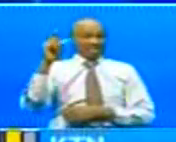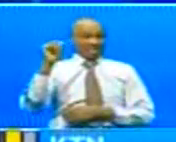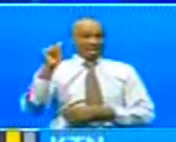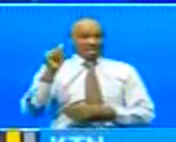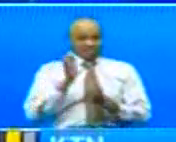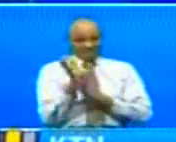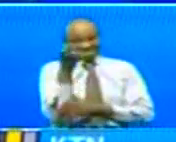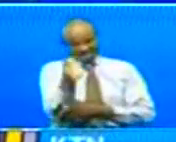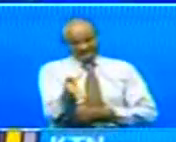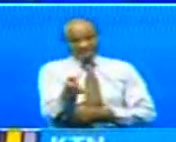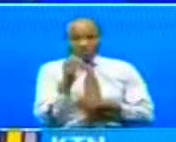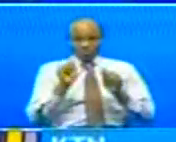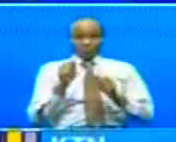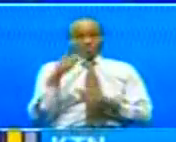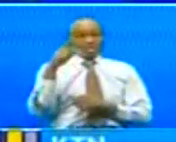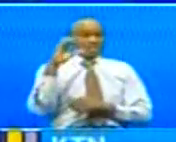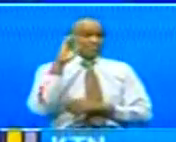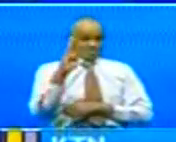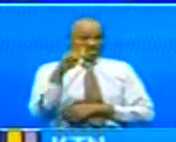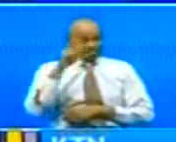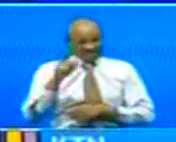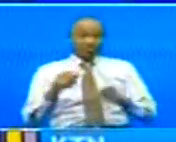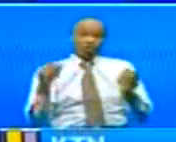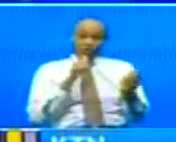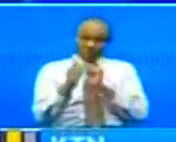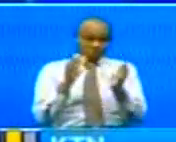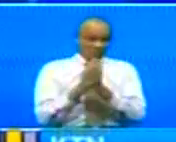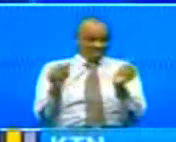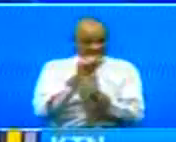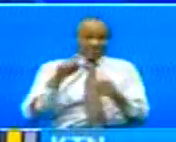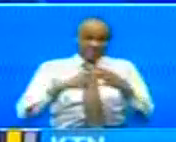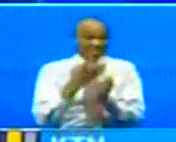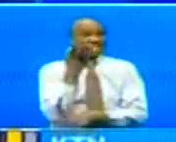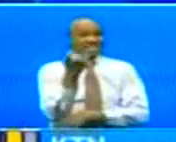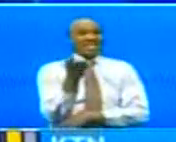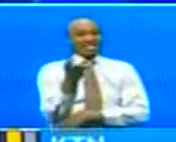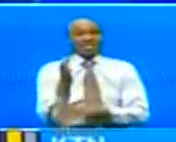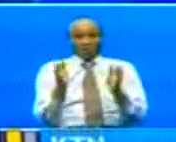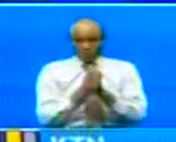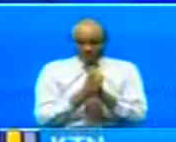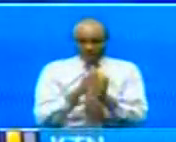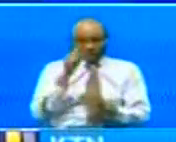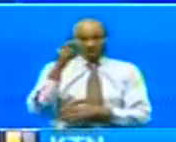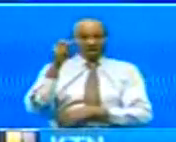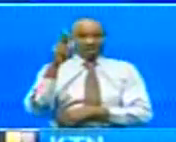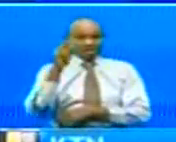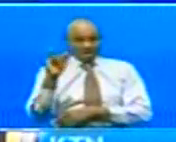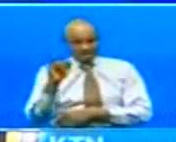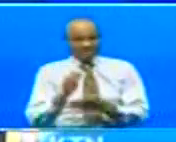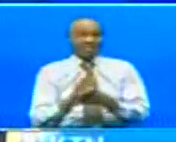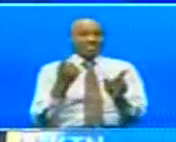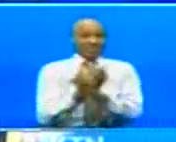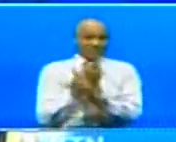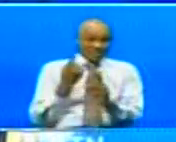Finn, who led for 2 days during the KCB Safari Rally earlier this month, will also be competing alongside Onka Rai, Baldev,